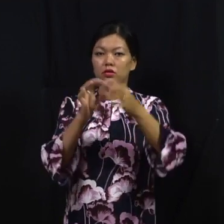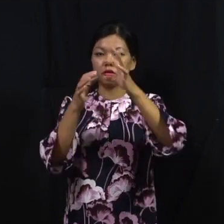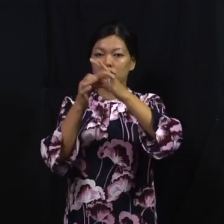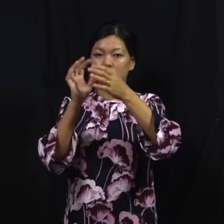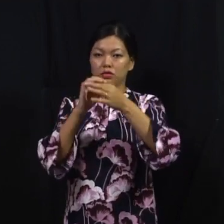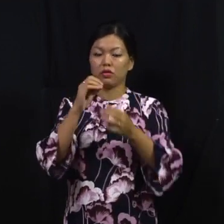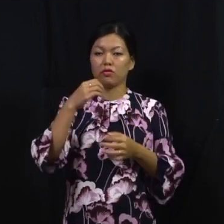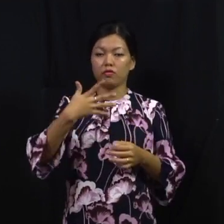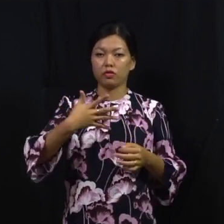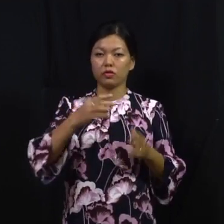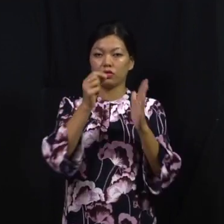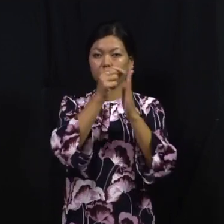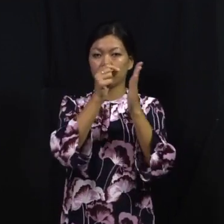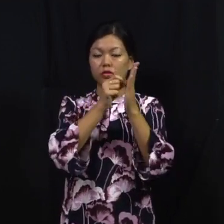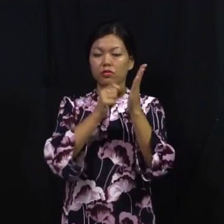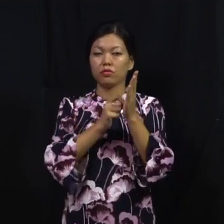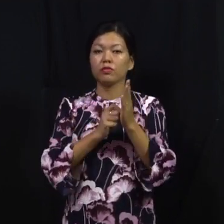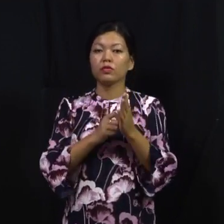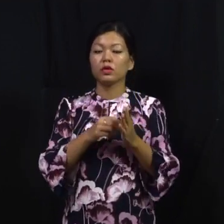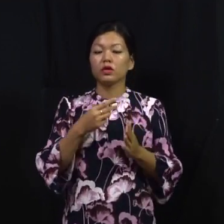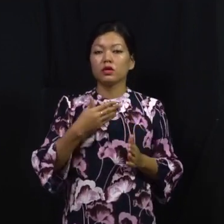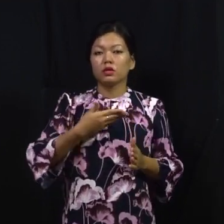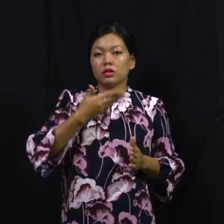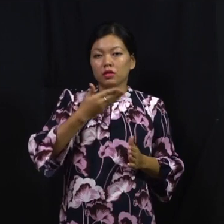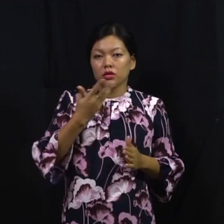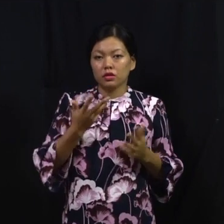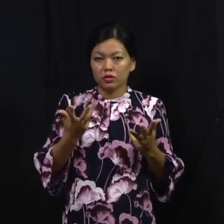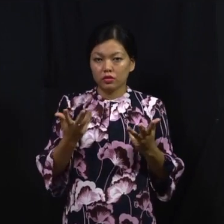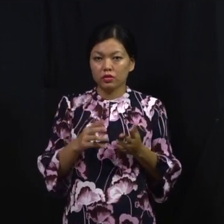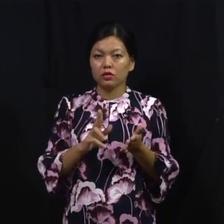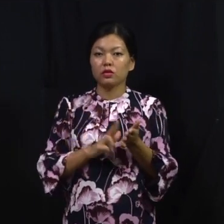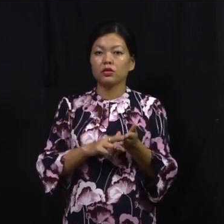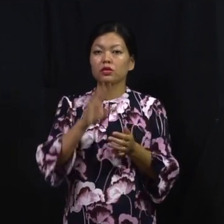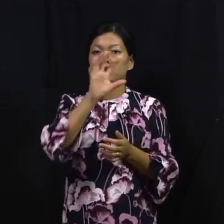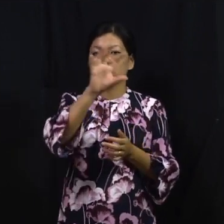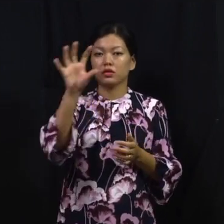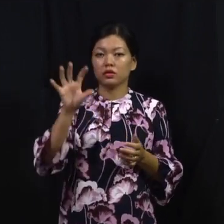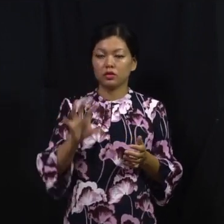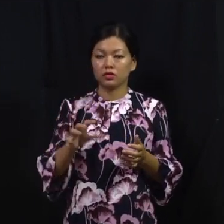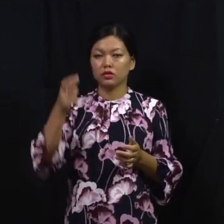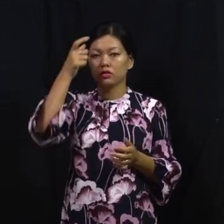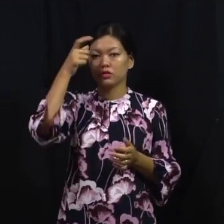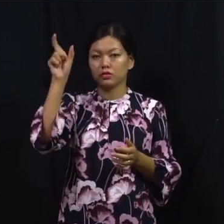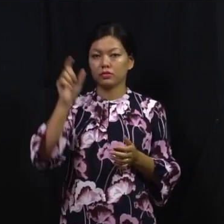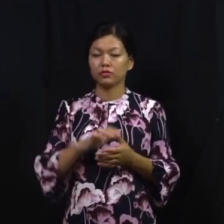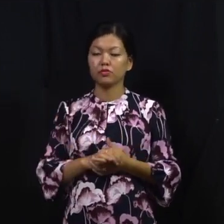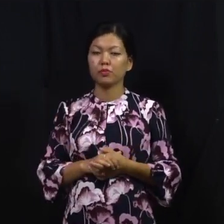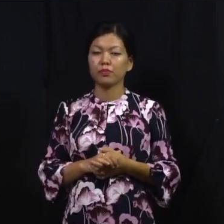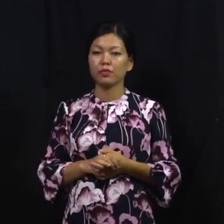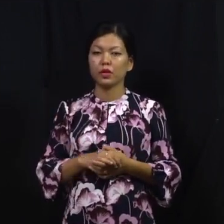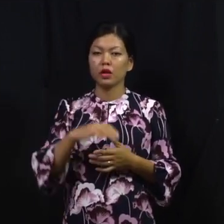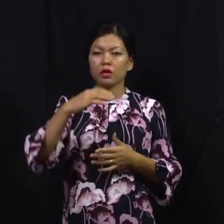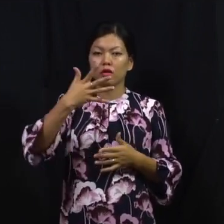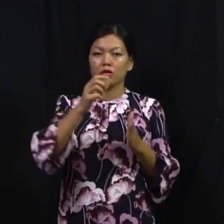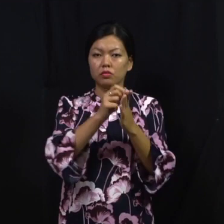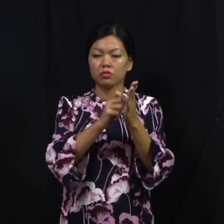5 points, okay, it talks about, or it throws light about the concept of a nation. Without these 5